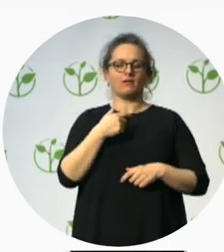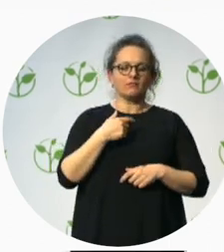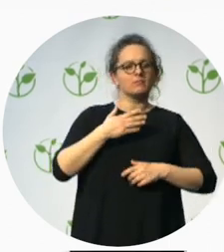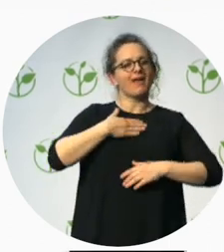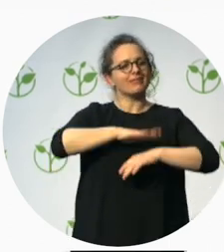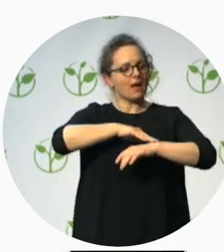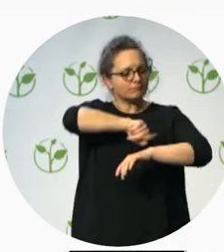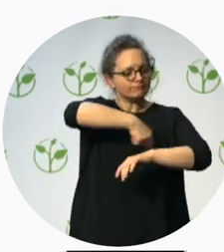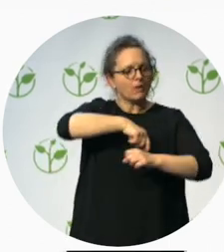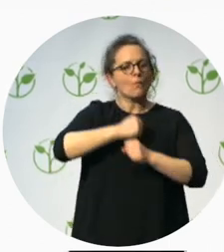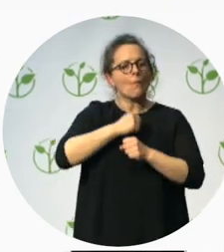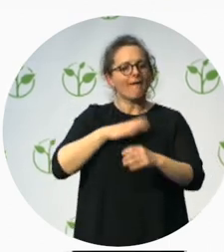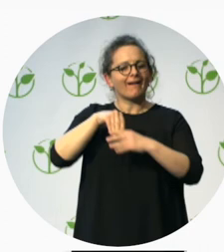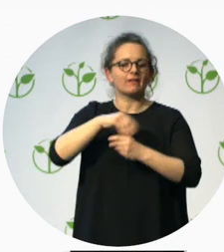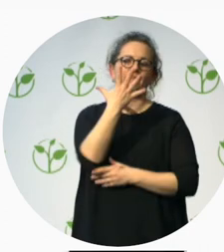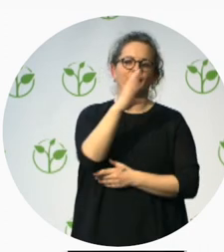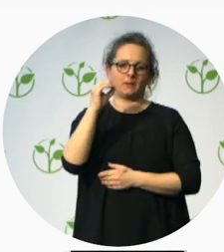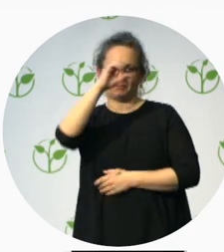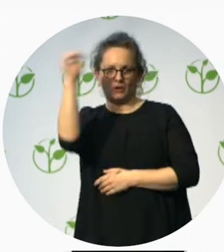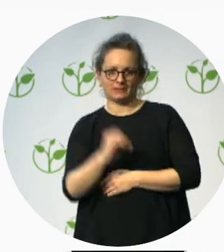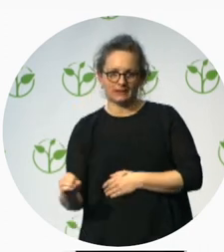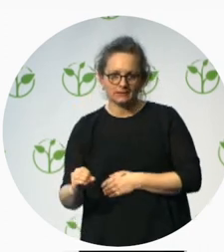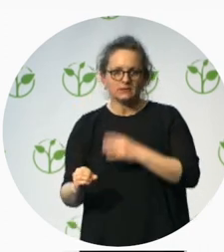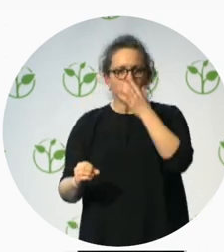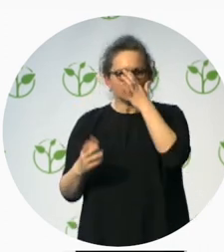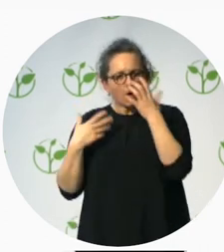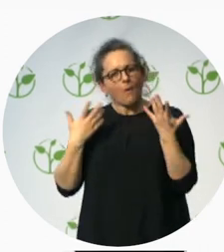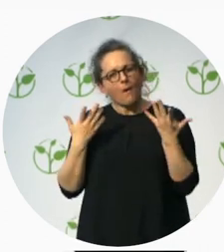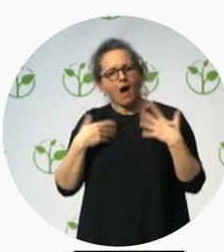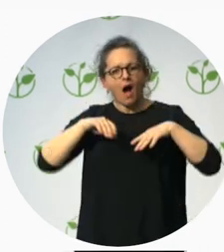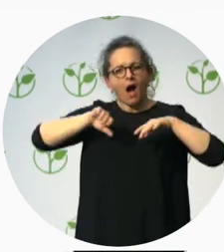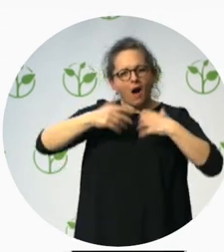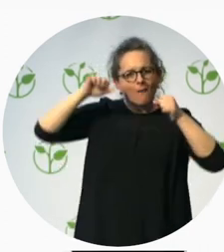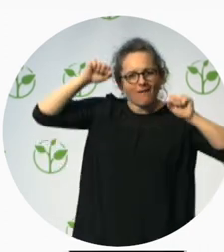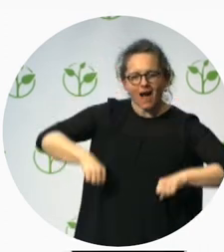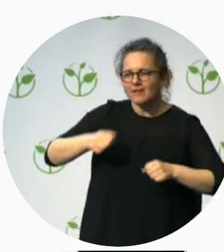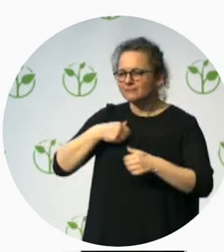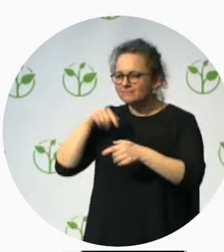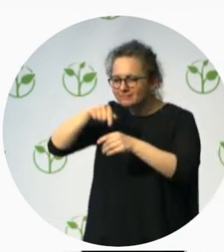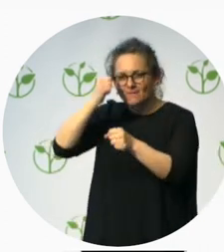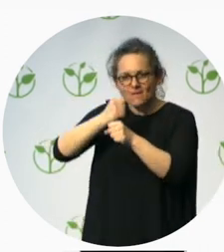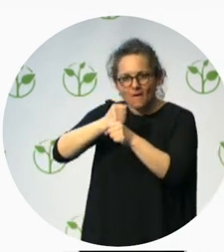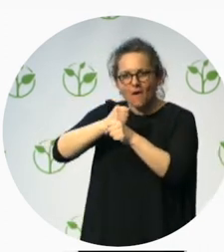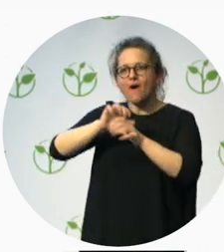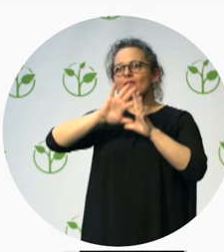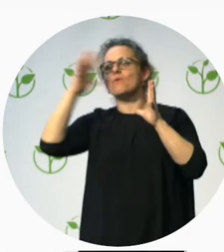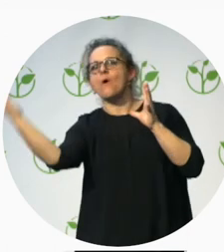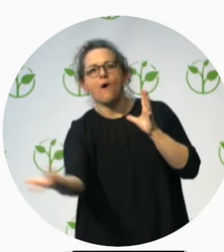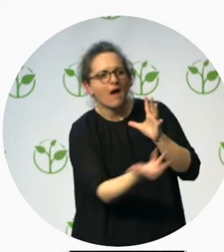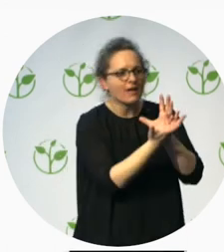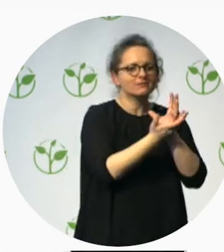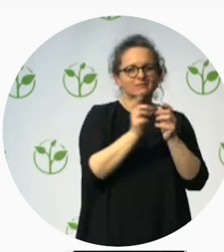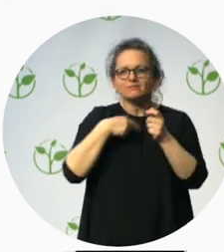fulfill this ambitious goal for a better world for persons with disability. We started